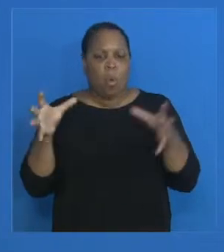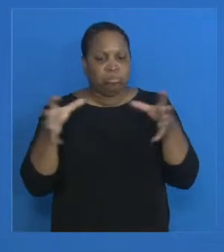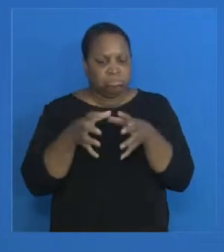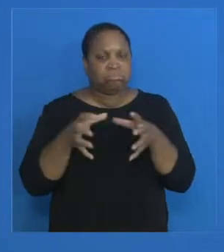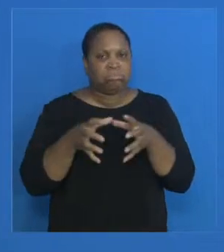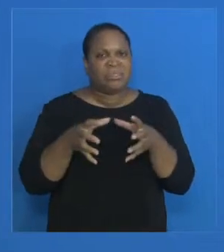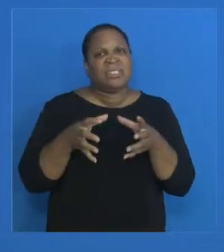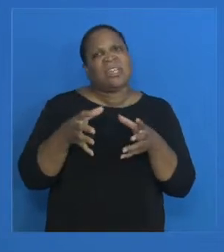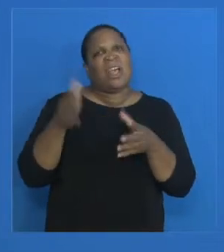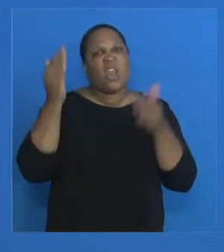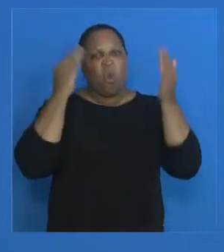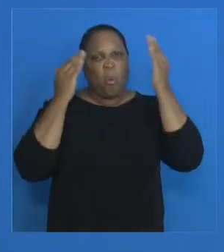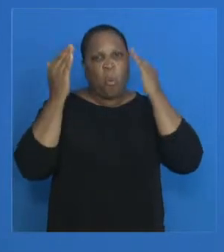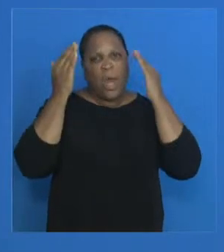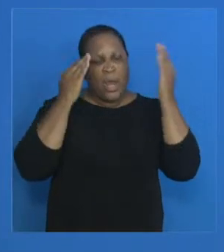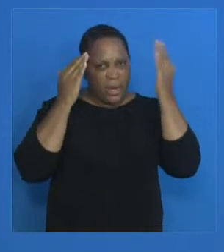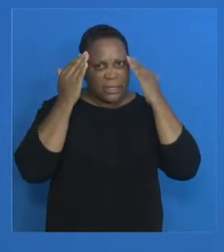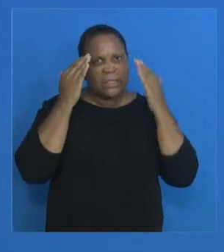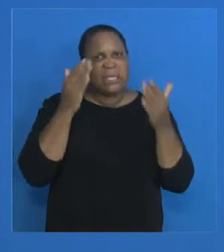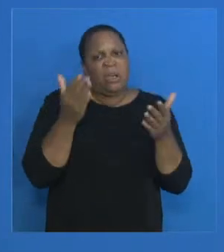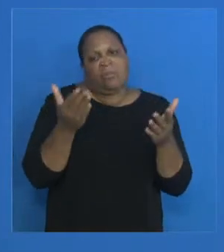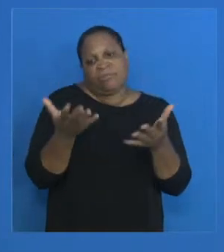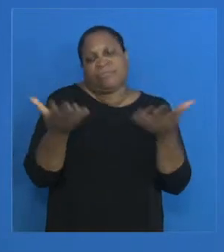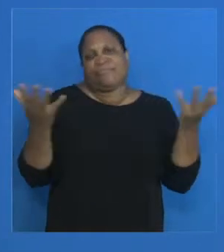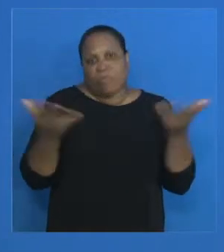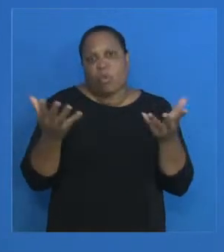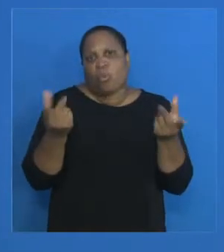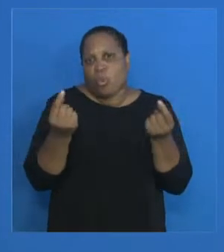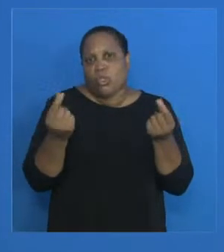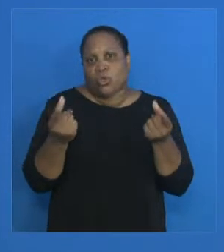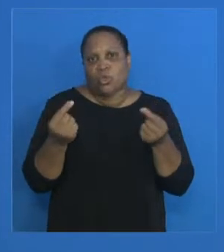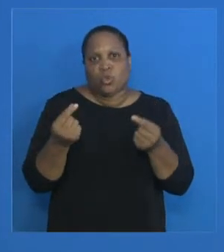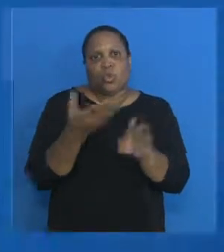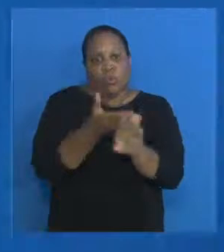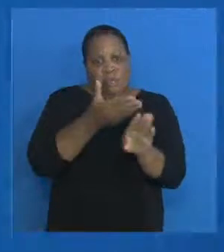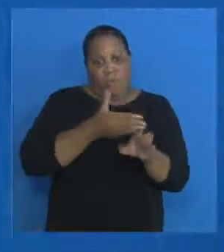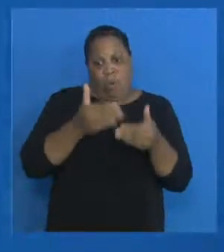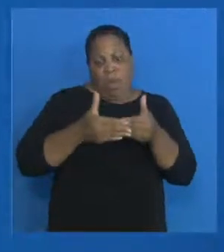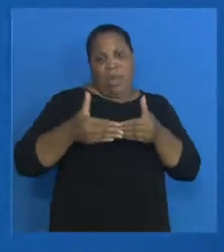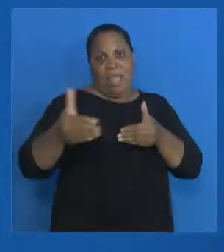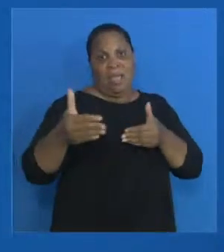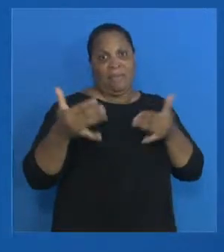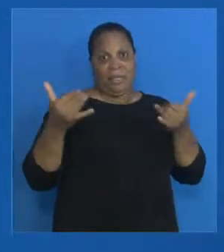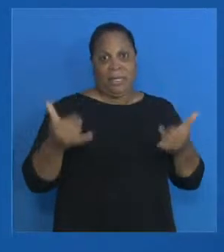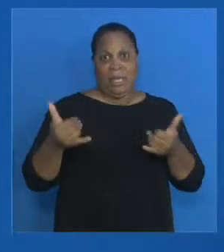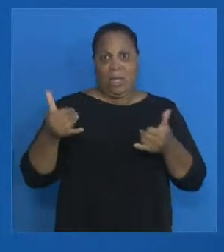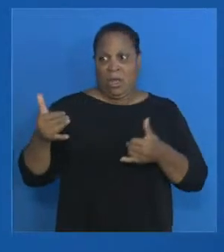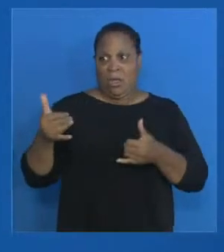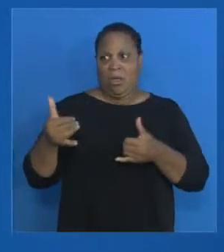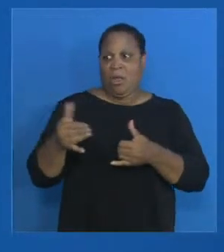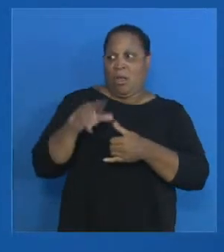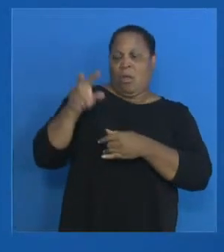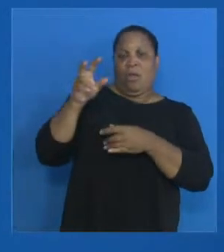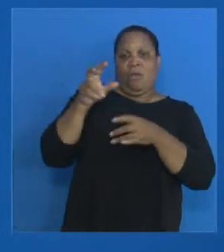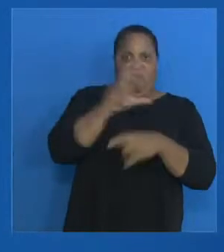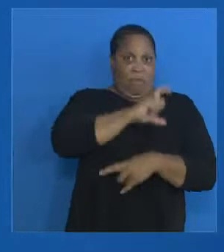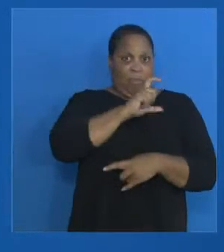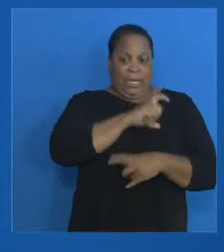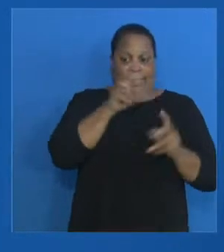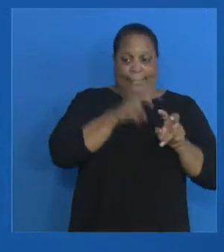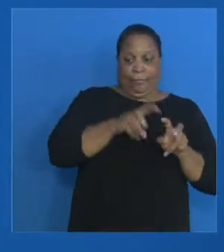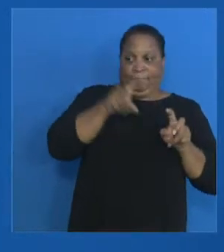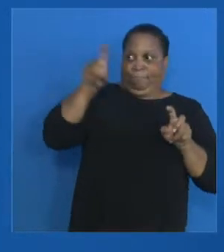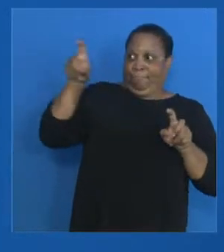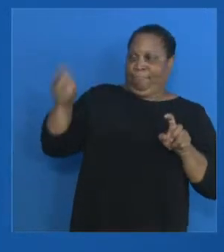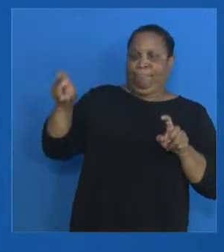situational awareness on the onset, during and after the hurricane, will be moved from Police ComOps to the fire station. The